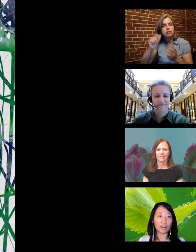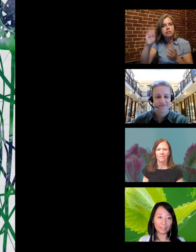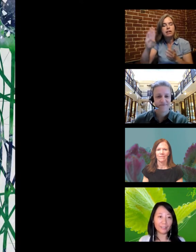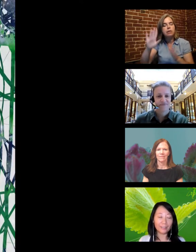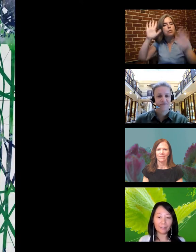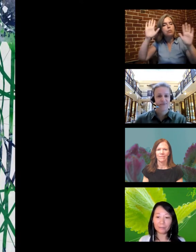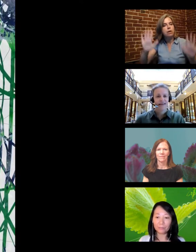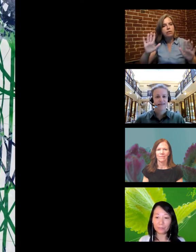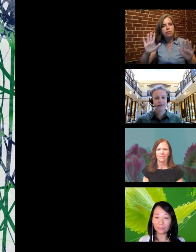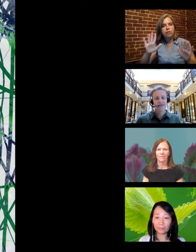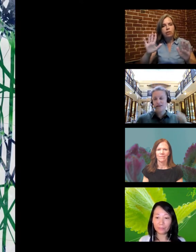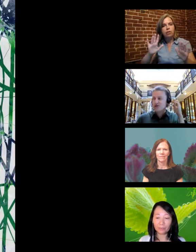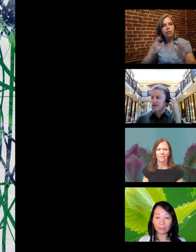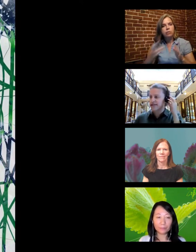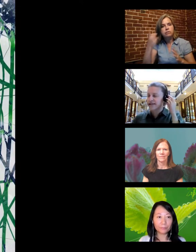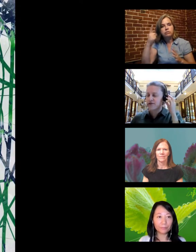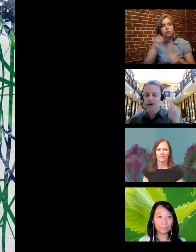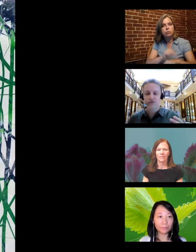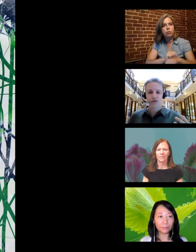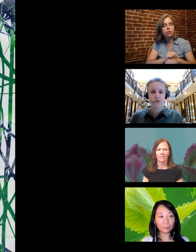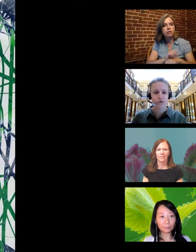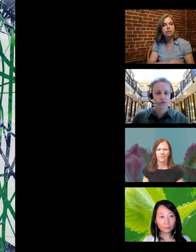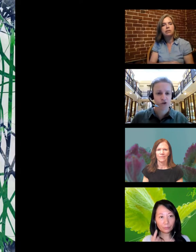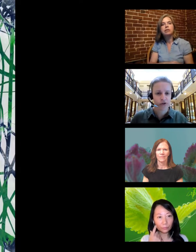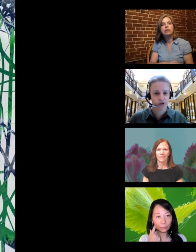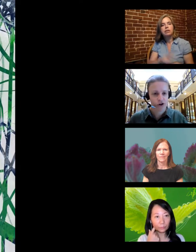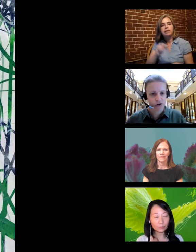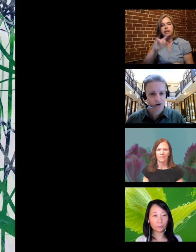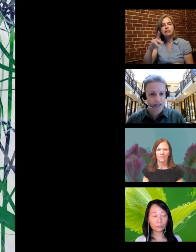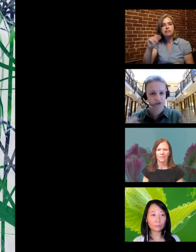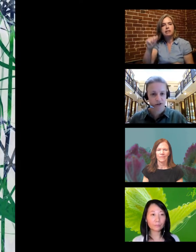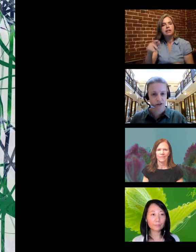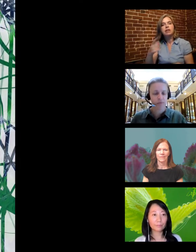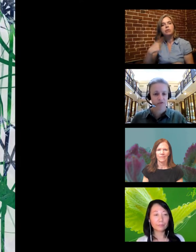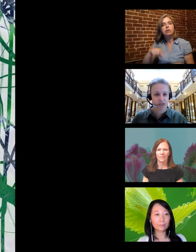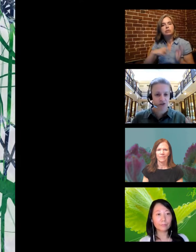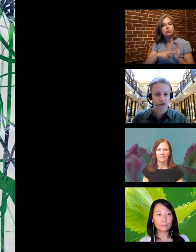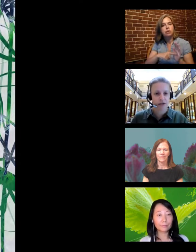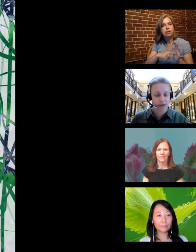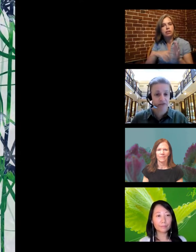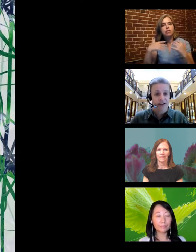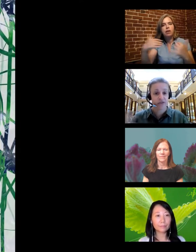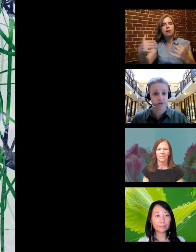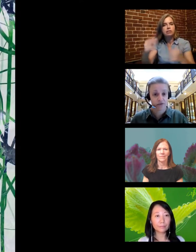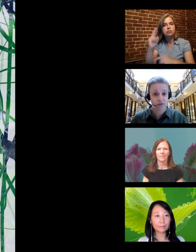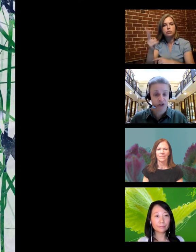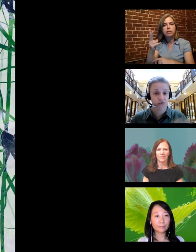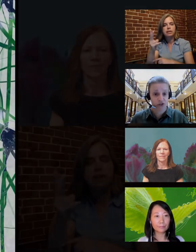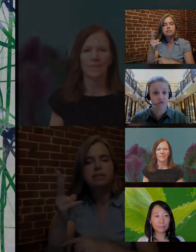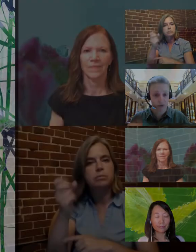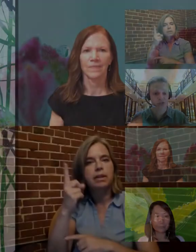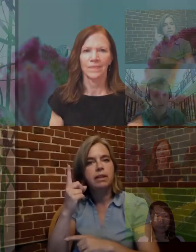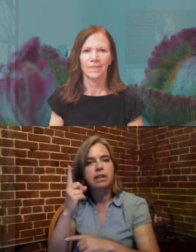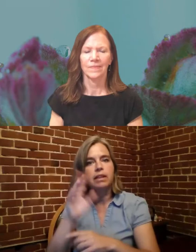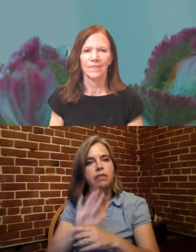our work. And that was something obviously we were only showing our audience a couple of minutes of clip, but in fact, the film itself